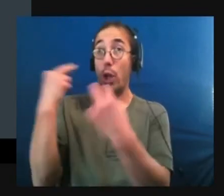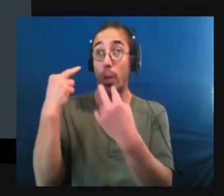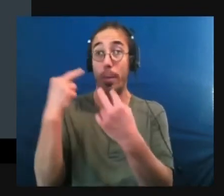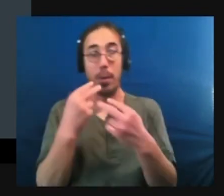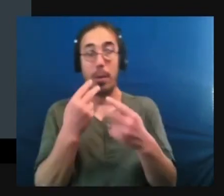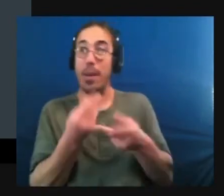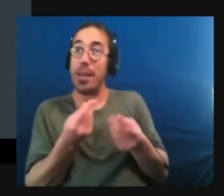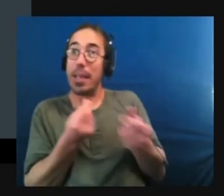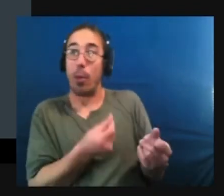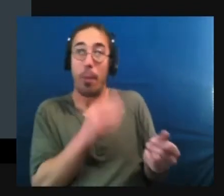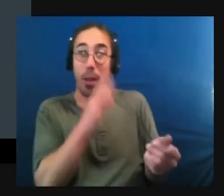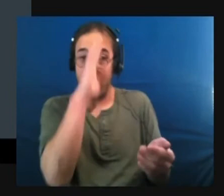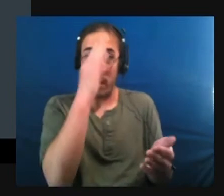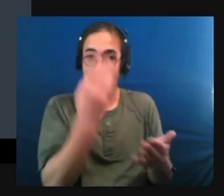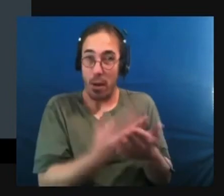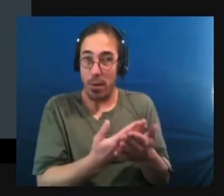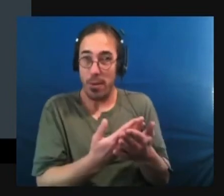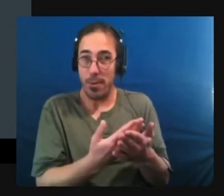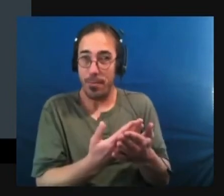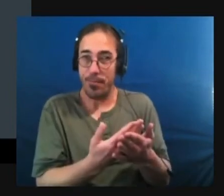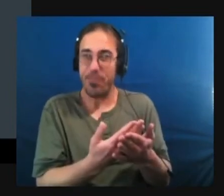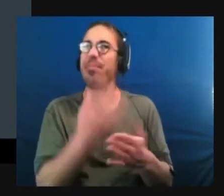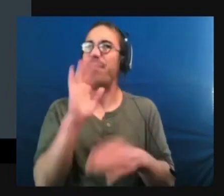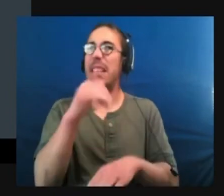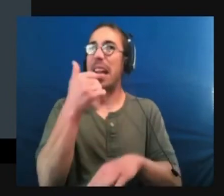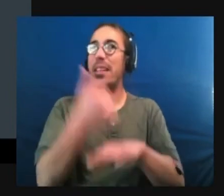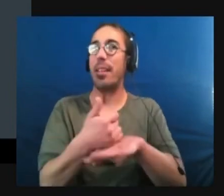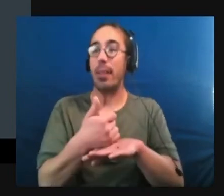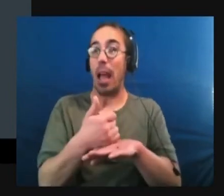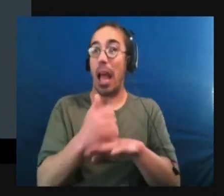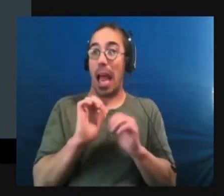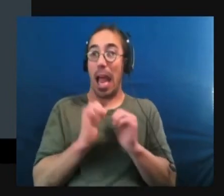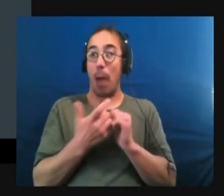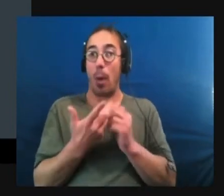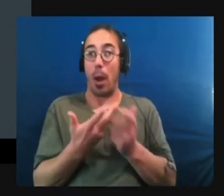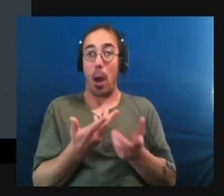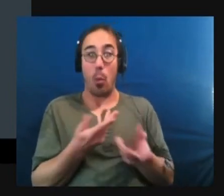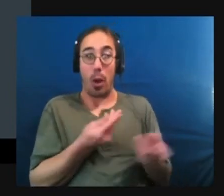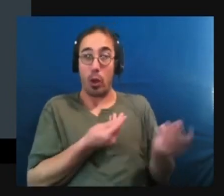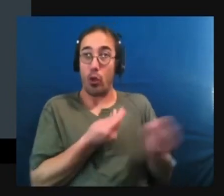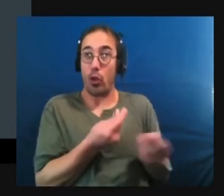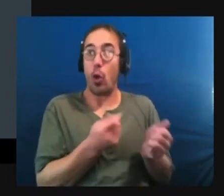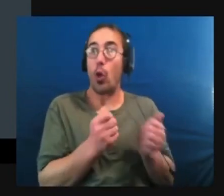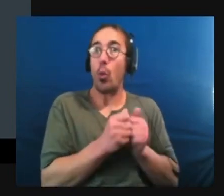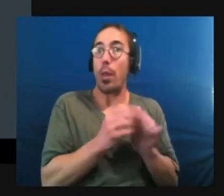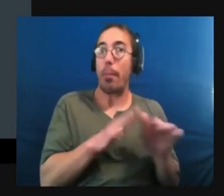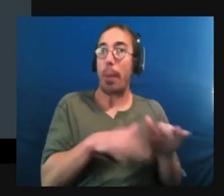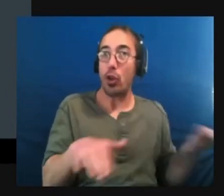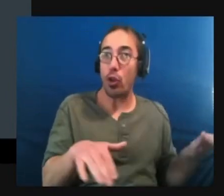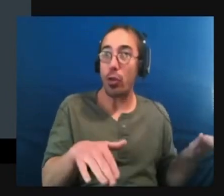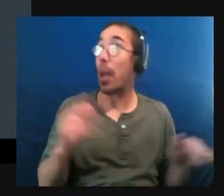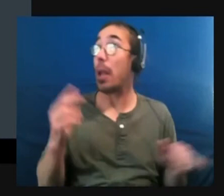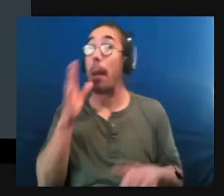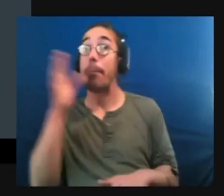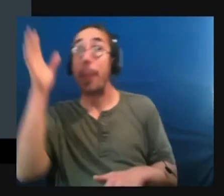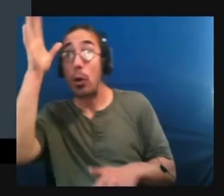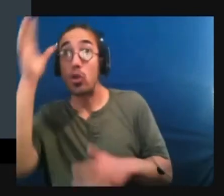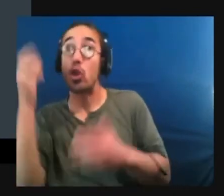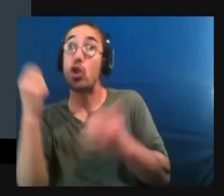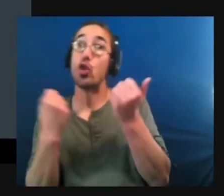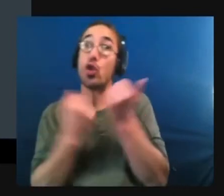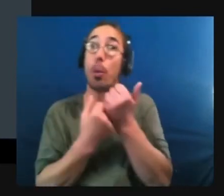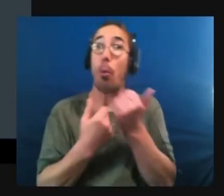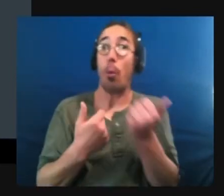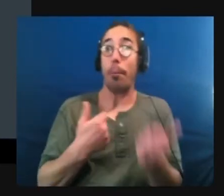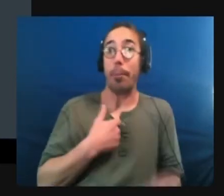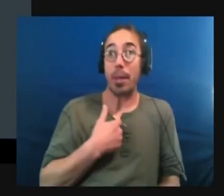set the tone for how I wanted to interact with my children, and they supported me. It is a conversation